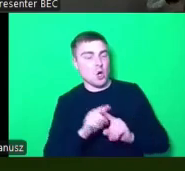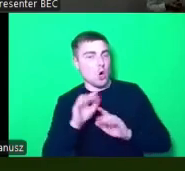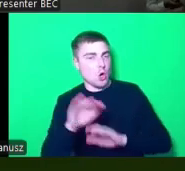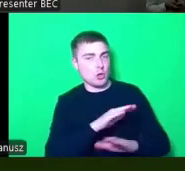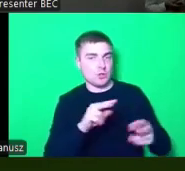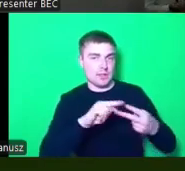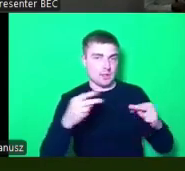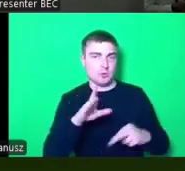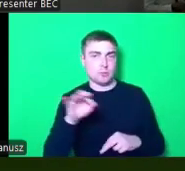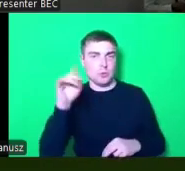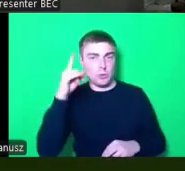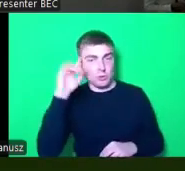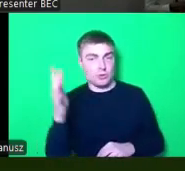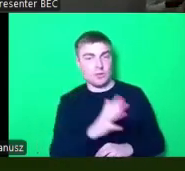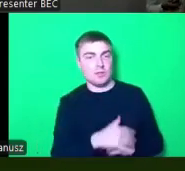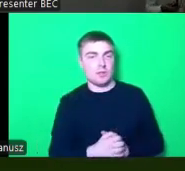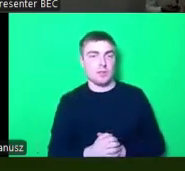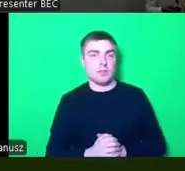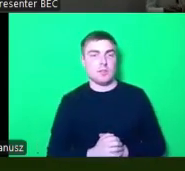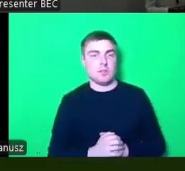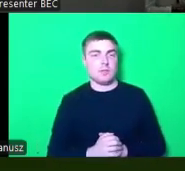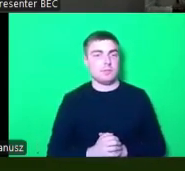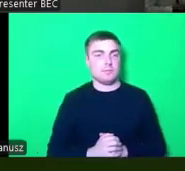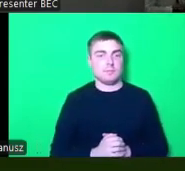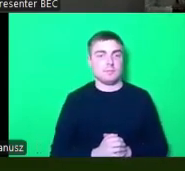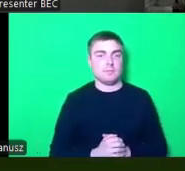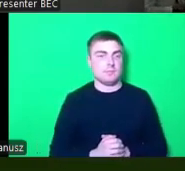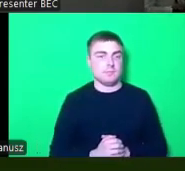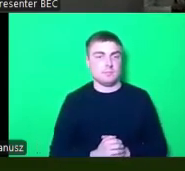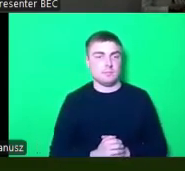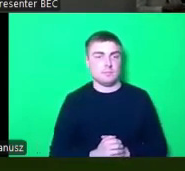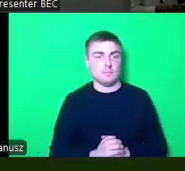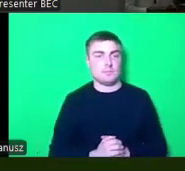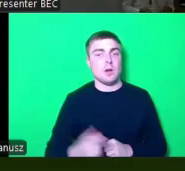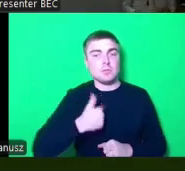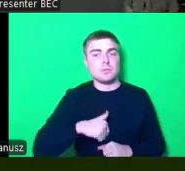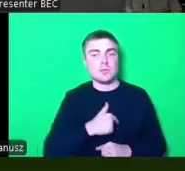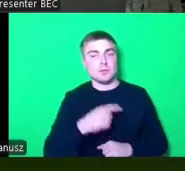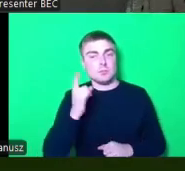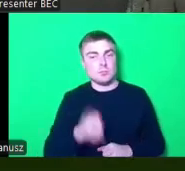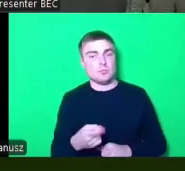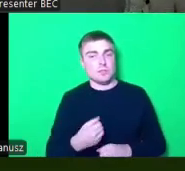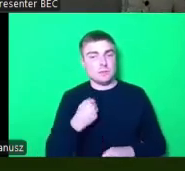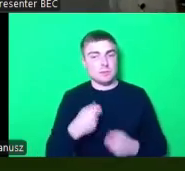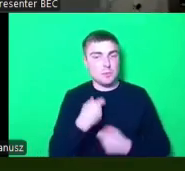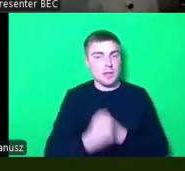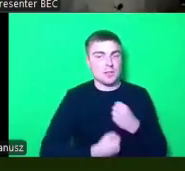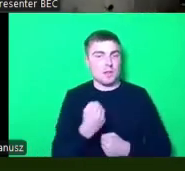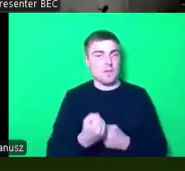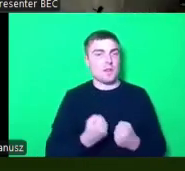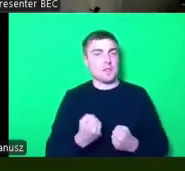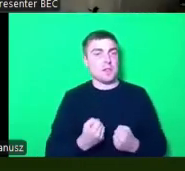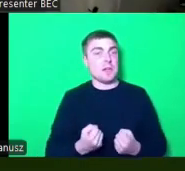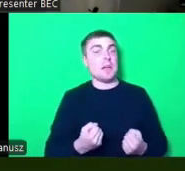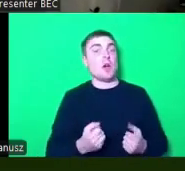where we really work with what we have in our native potential. And how do we do that then? So I